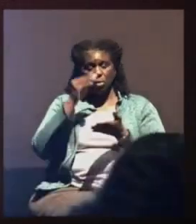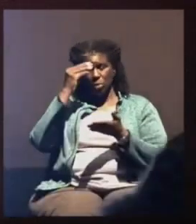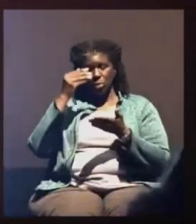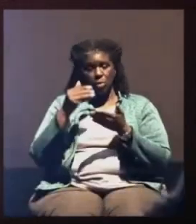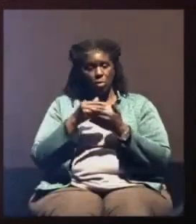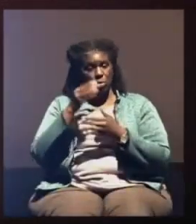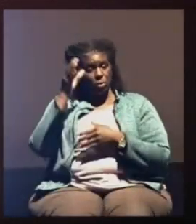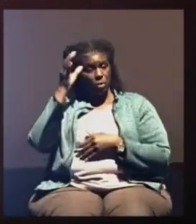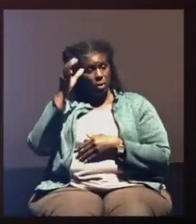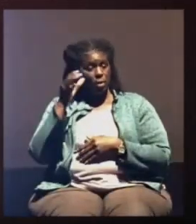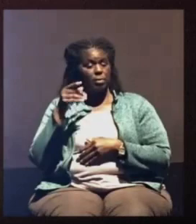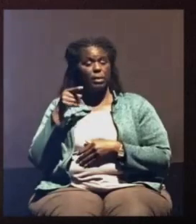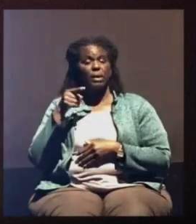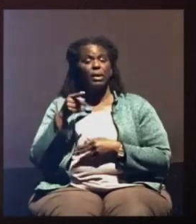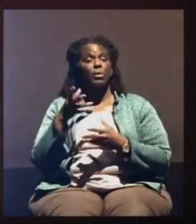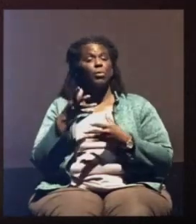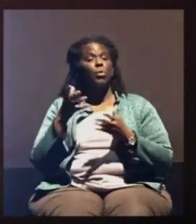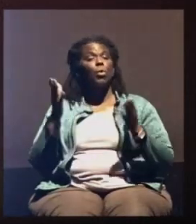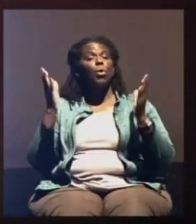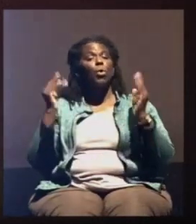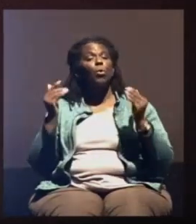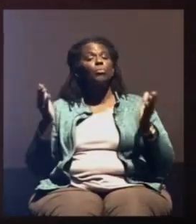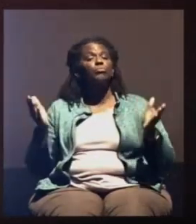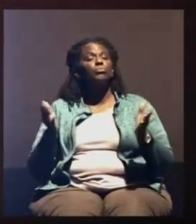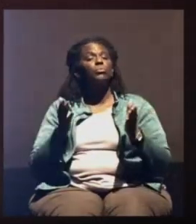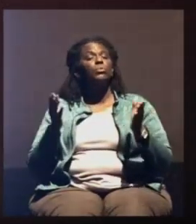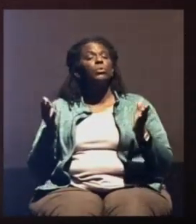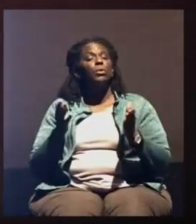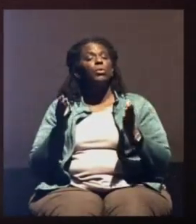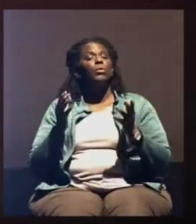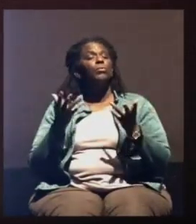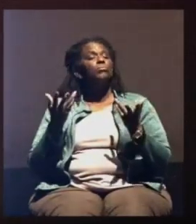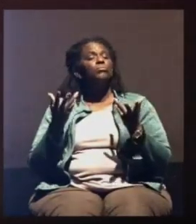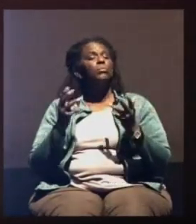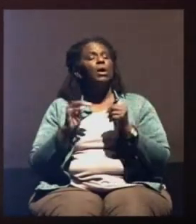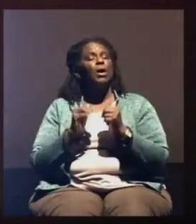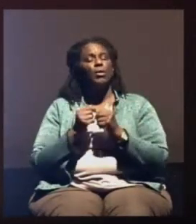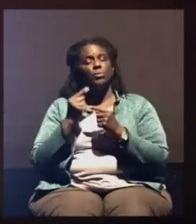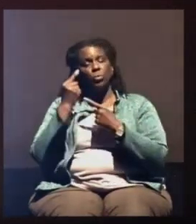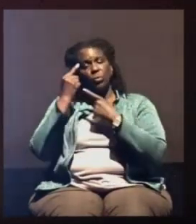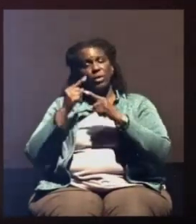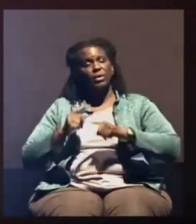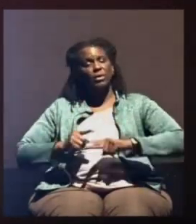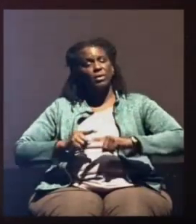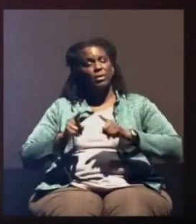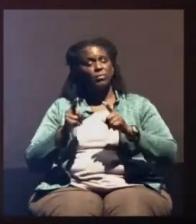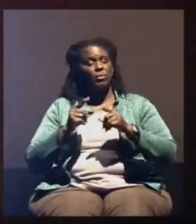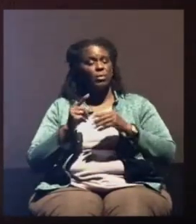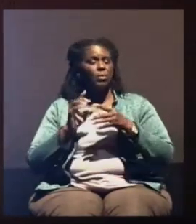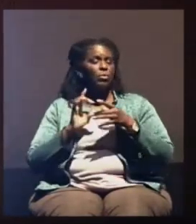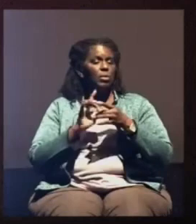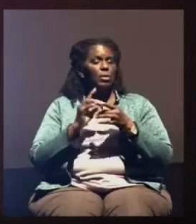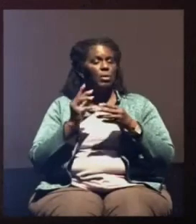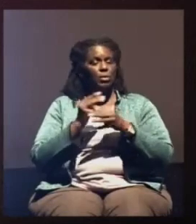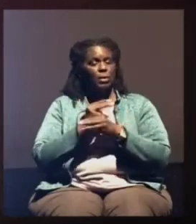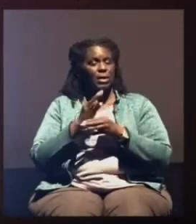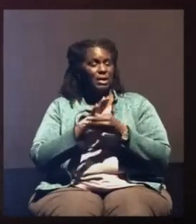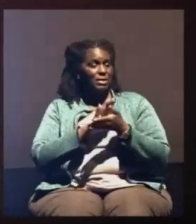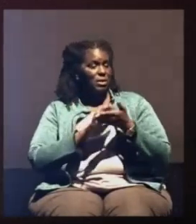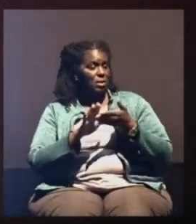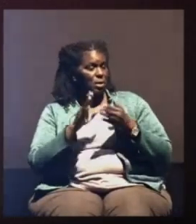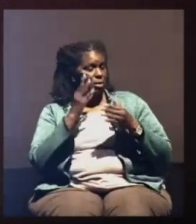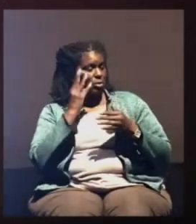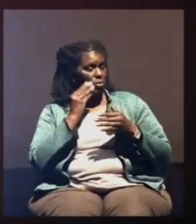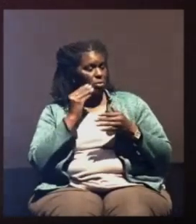experiences, he hopes to encourage you to rethink your outlook on math. He says his college experience has had a profound impact on